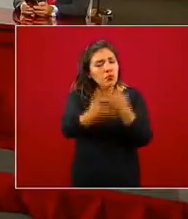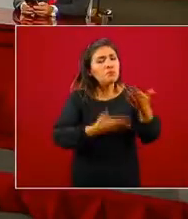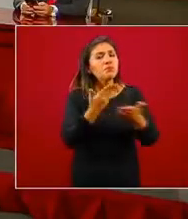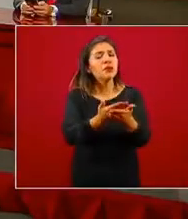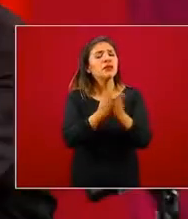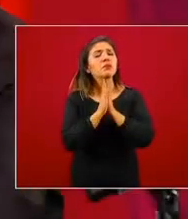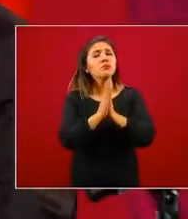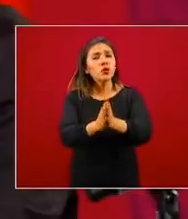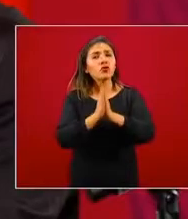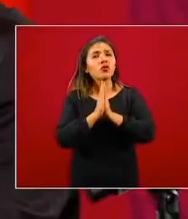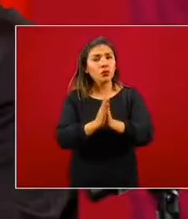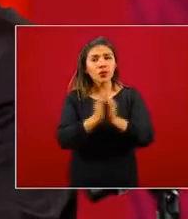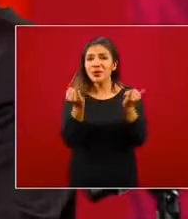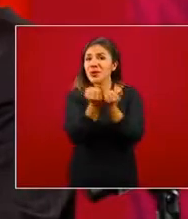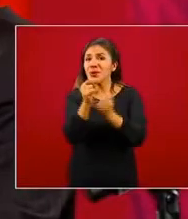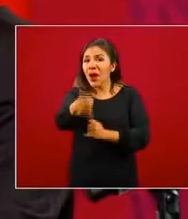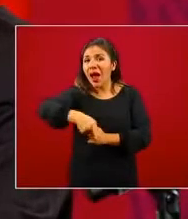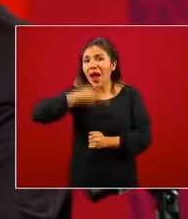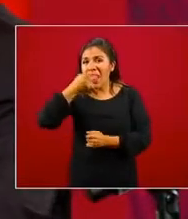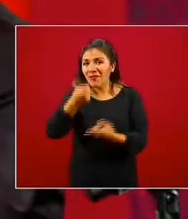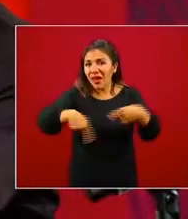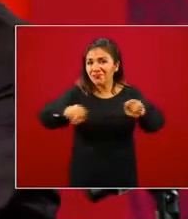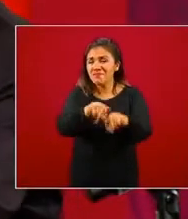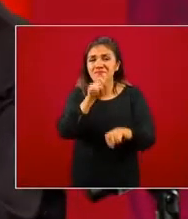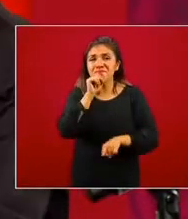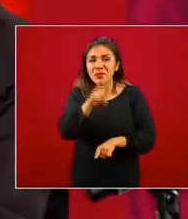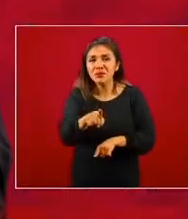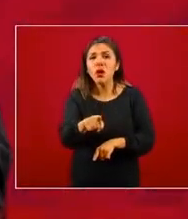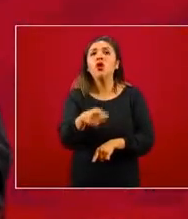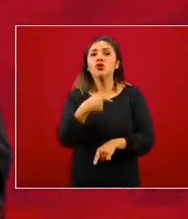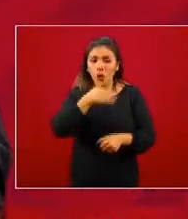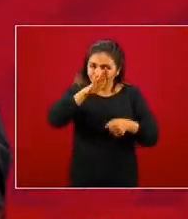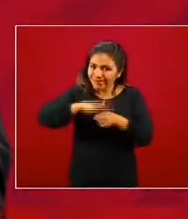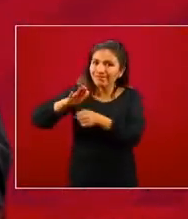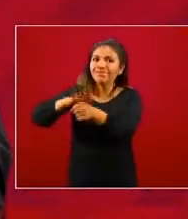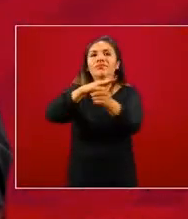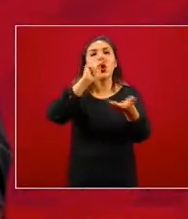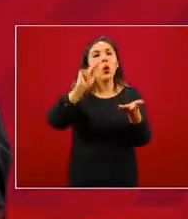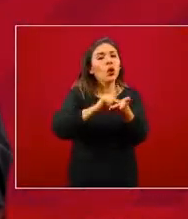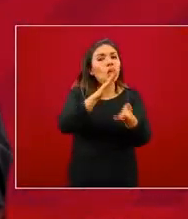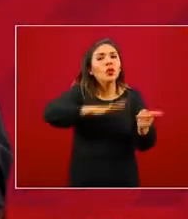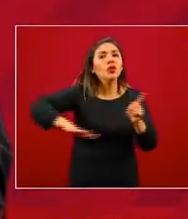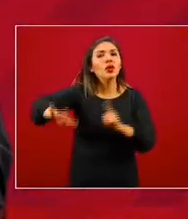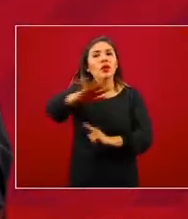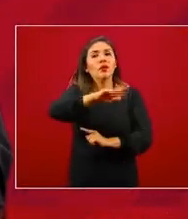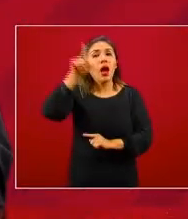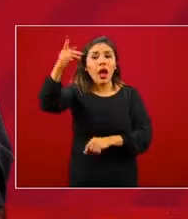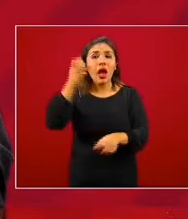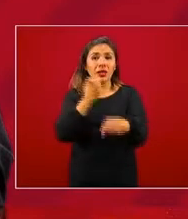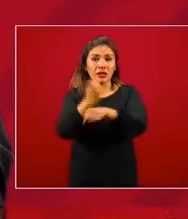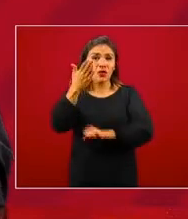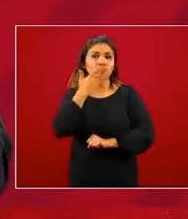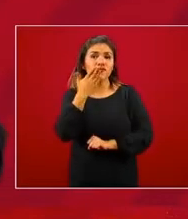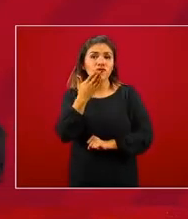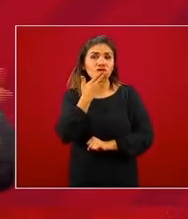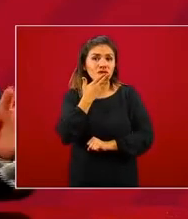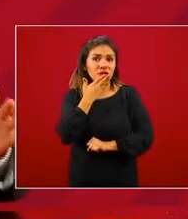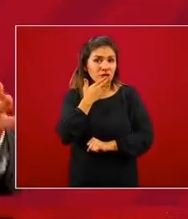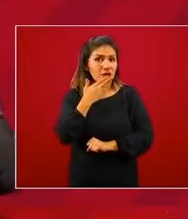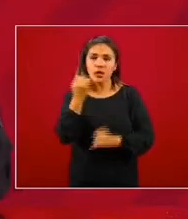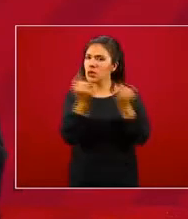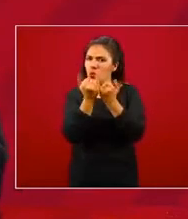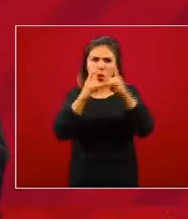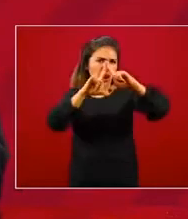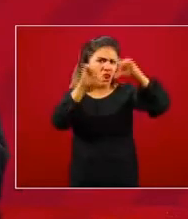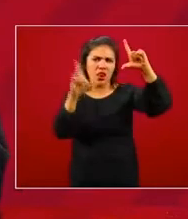very seriously. And it does coincide exactly with what you, sir, are saying. So we want to appeal to the state